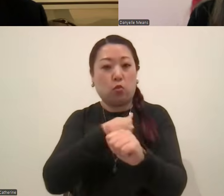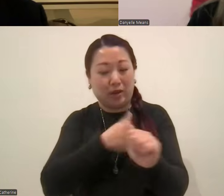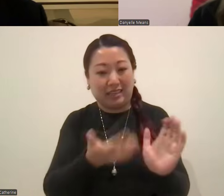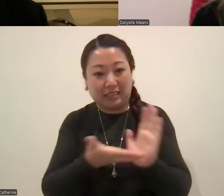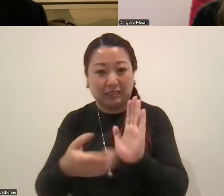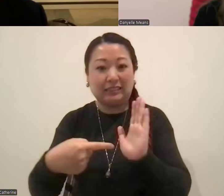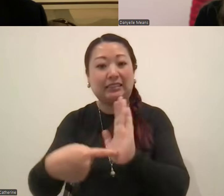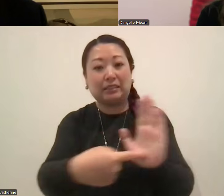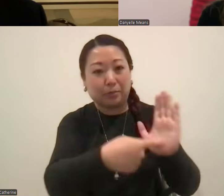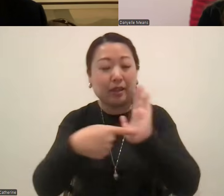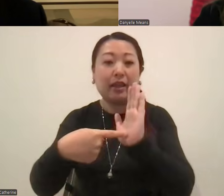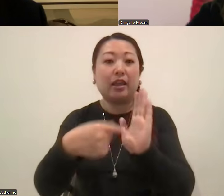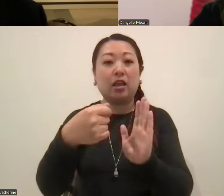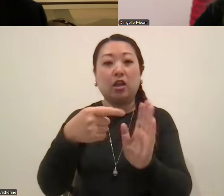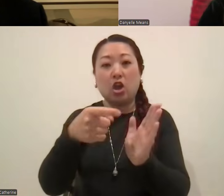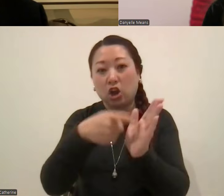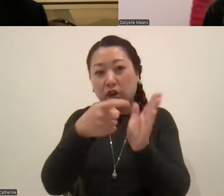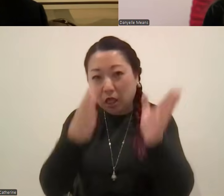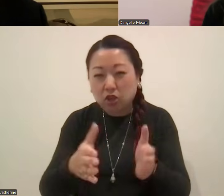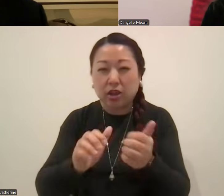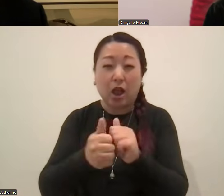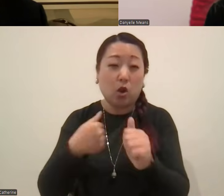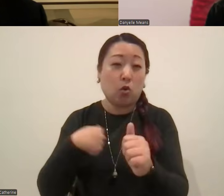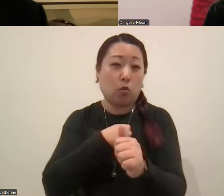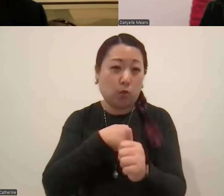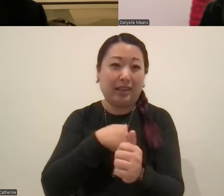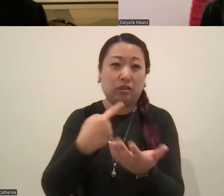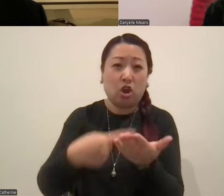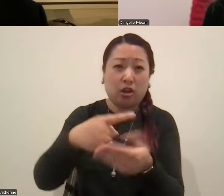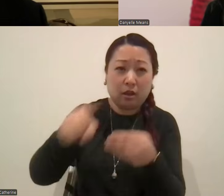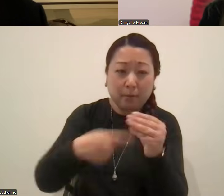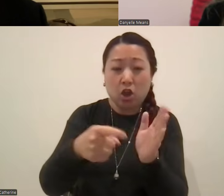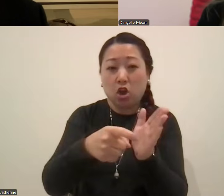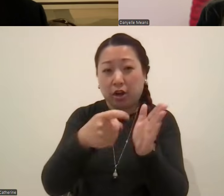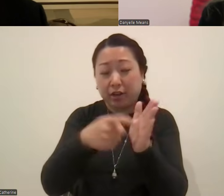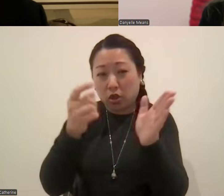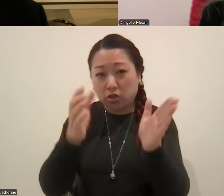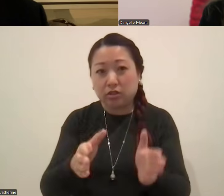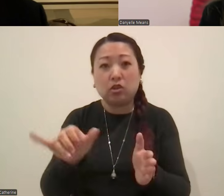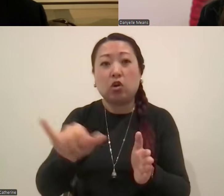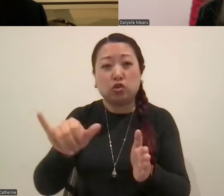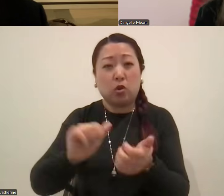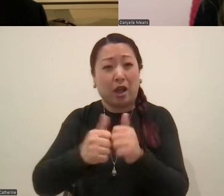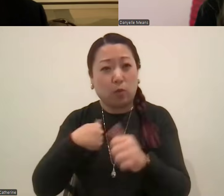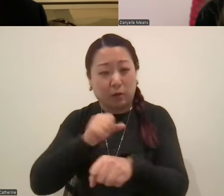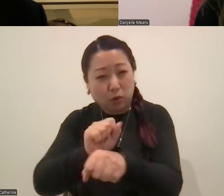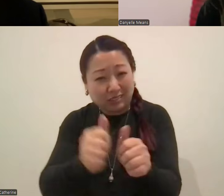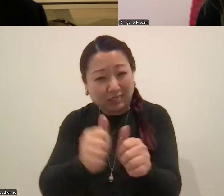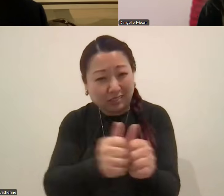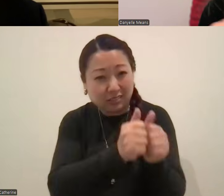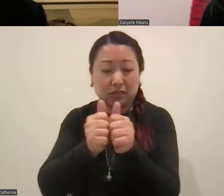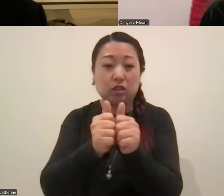how do we talk about archaeology, and how do we work together to make sure that as we move through it, we have